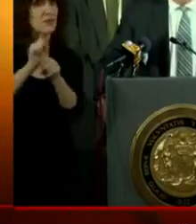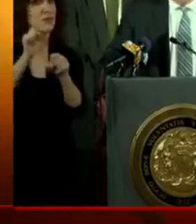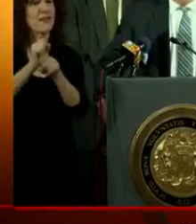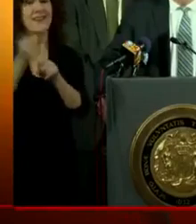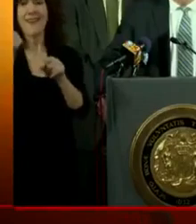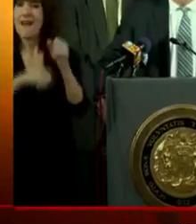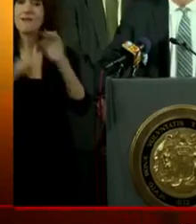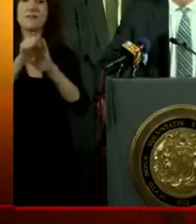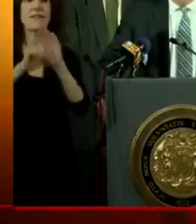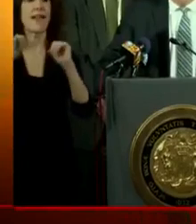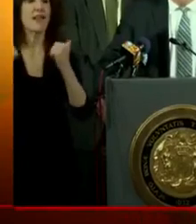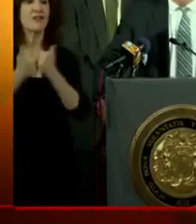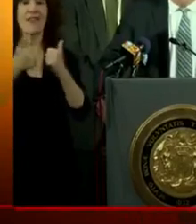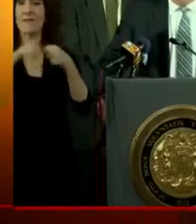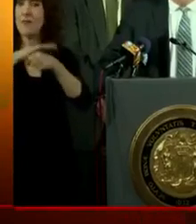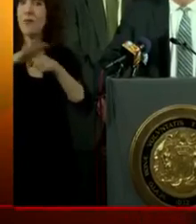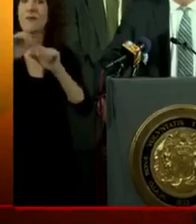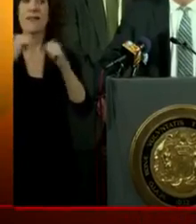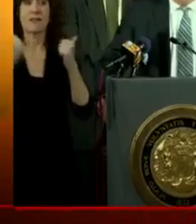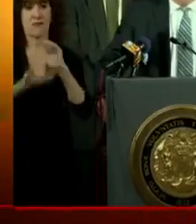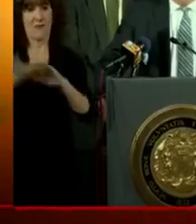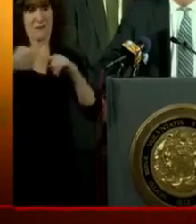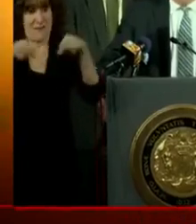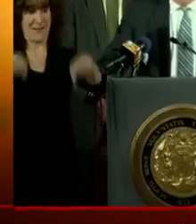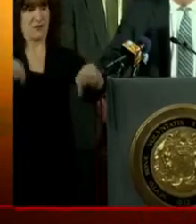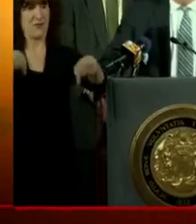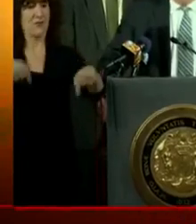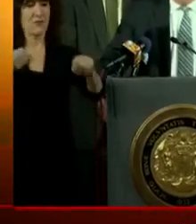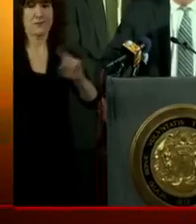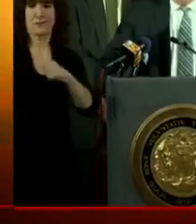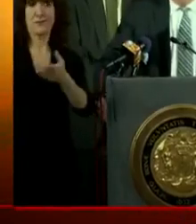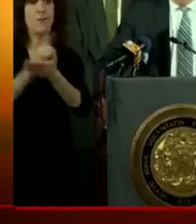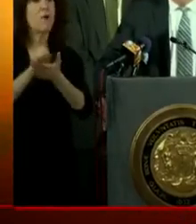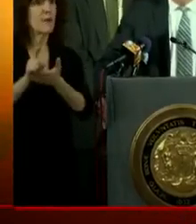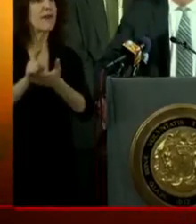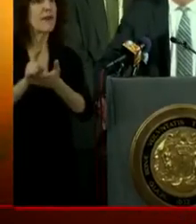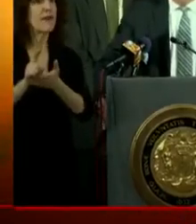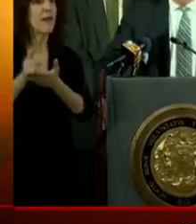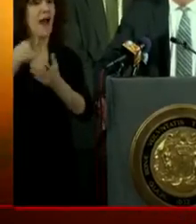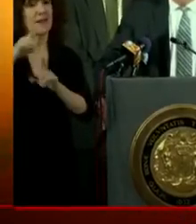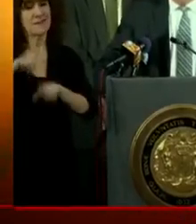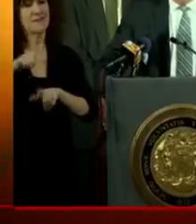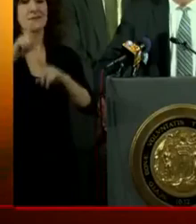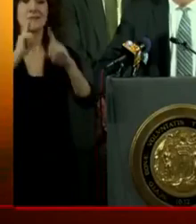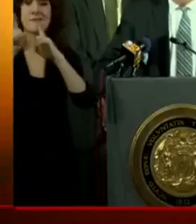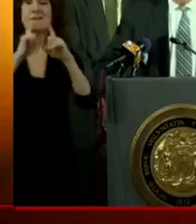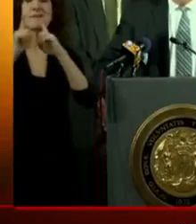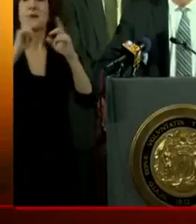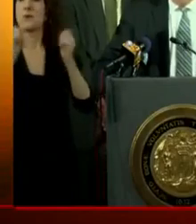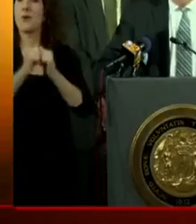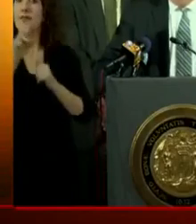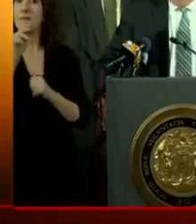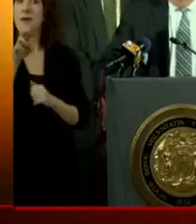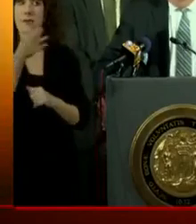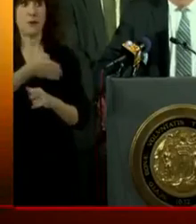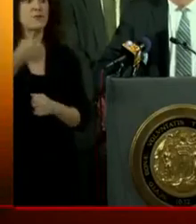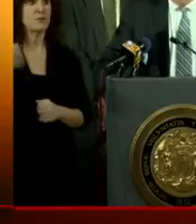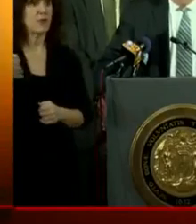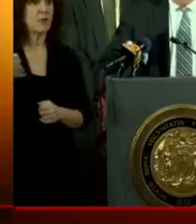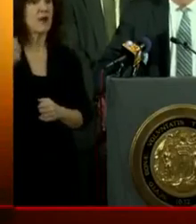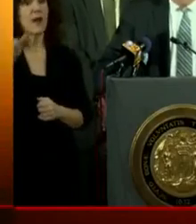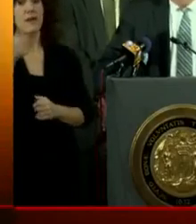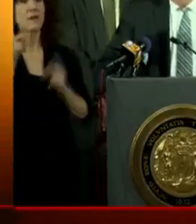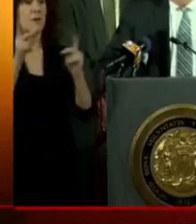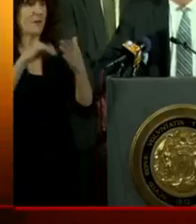state agency and local agency coordinated out of this operation already for the entire week. I've been in daily communication with the mayor and others